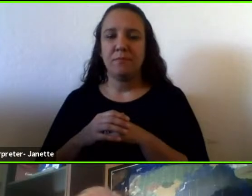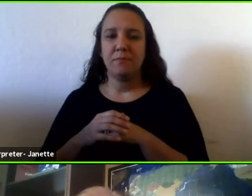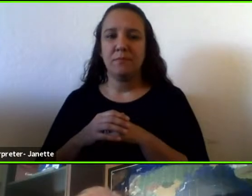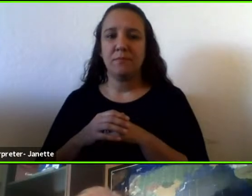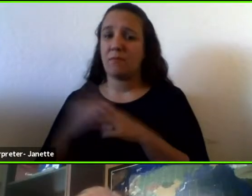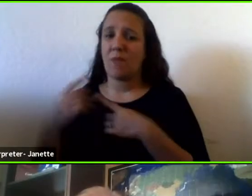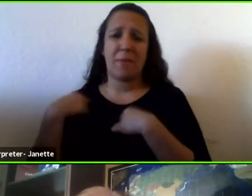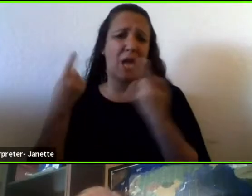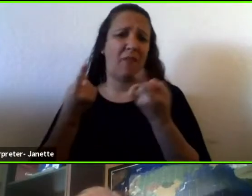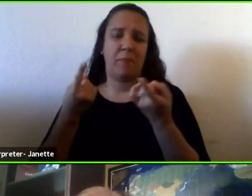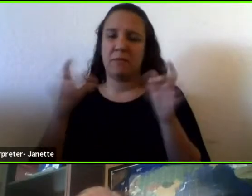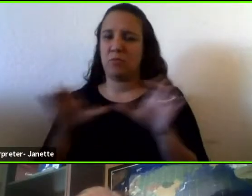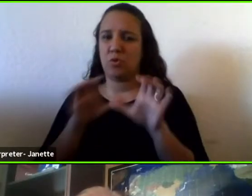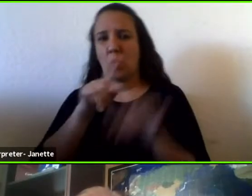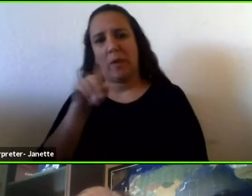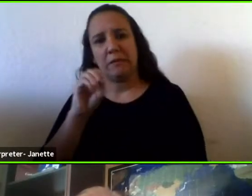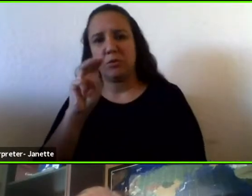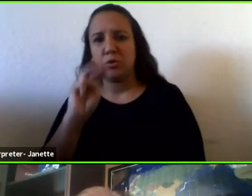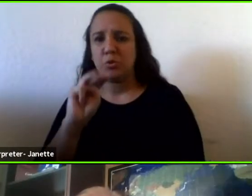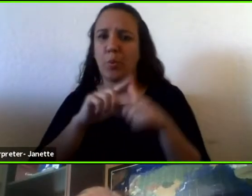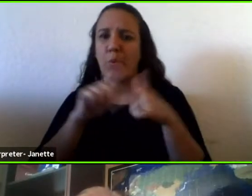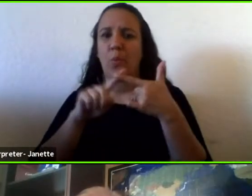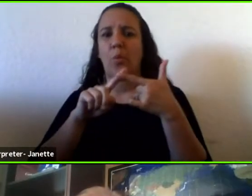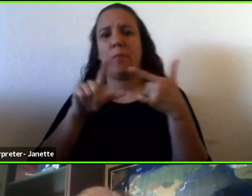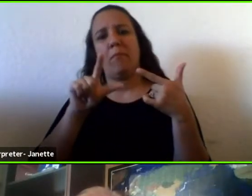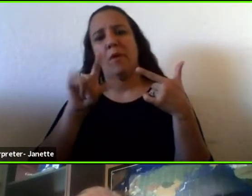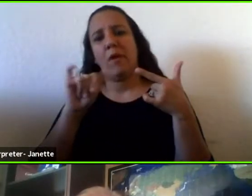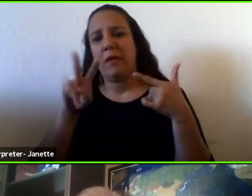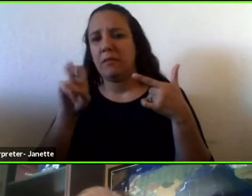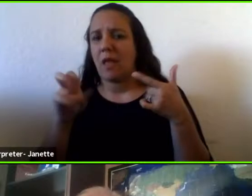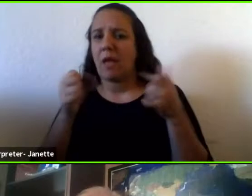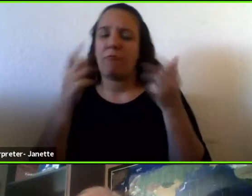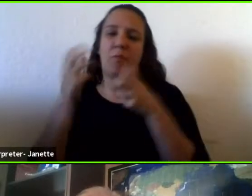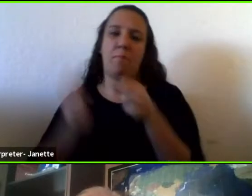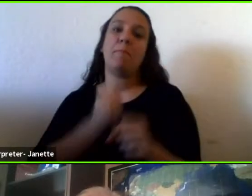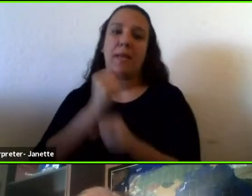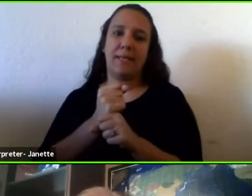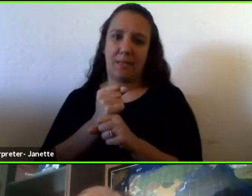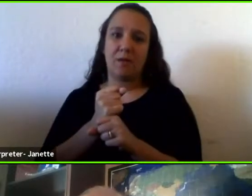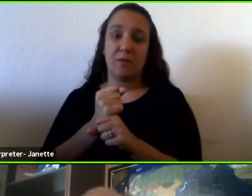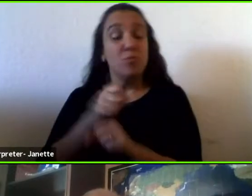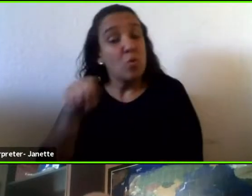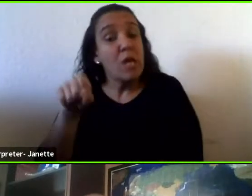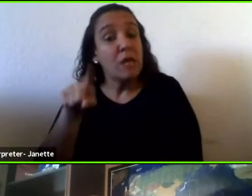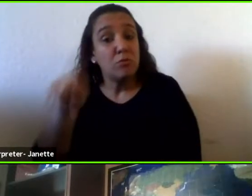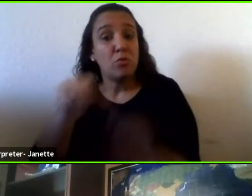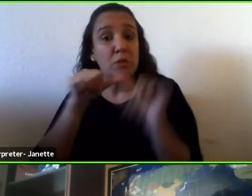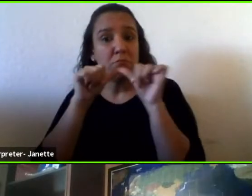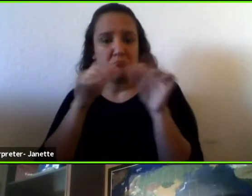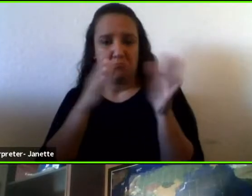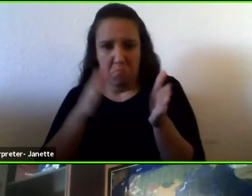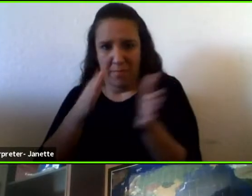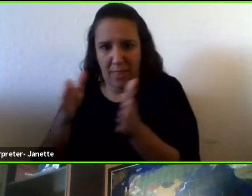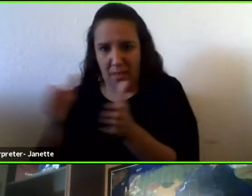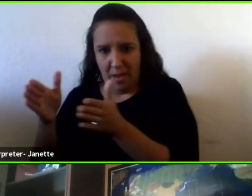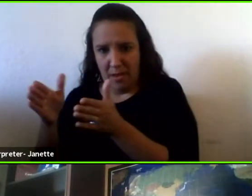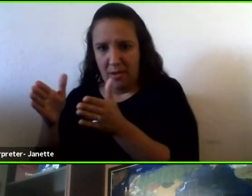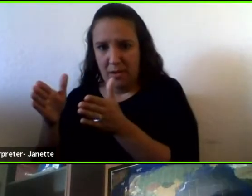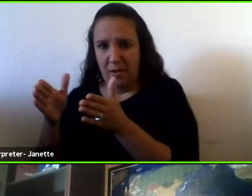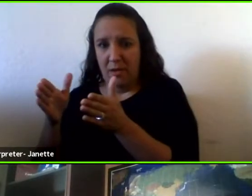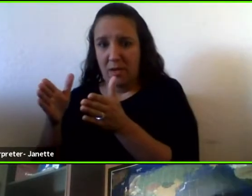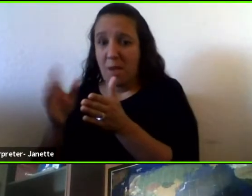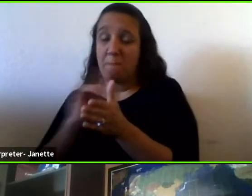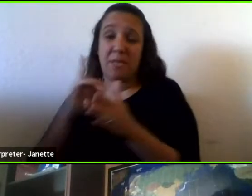this for years. So to your point, yes, you know what, you have to keep planning and you need to keep looking at. And the exciting thing for